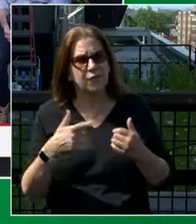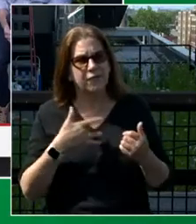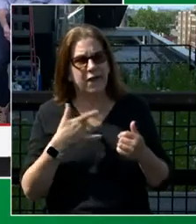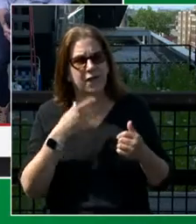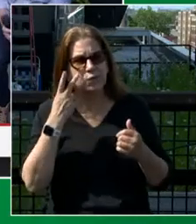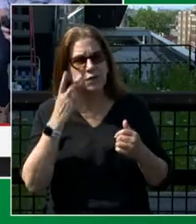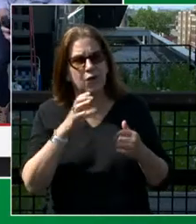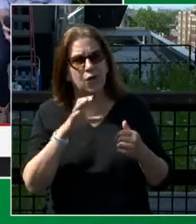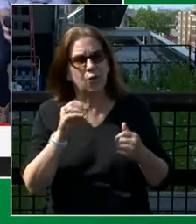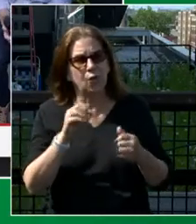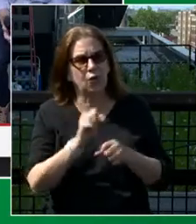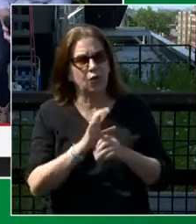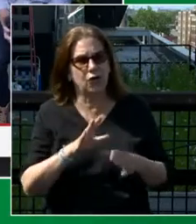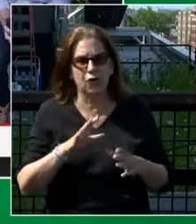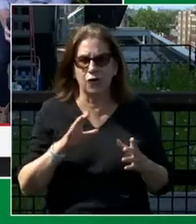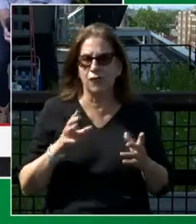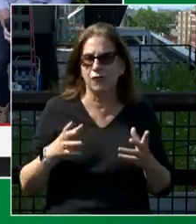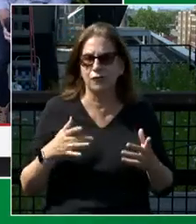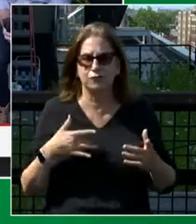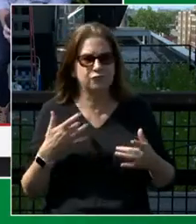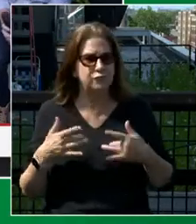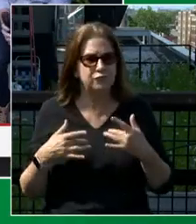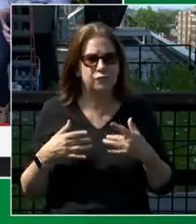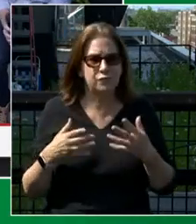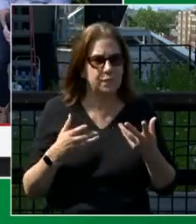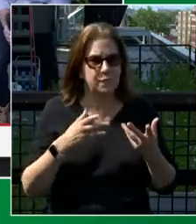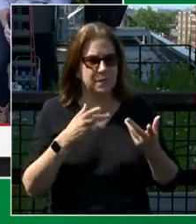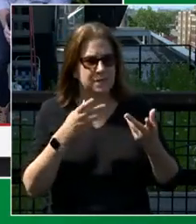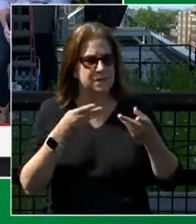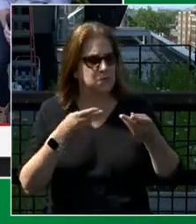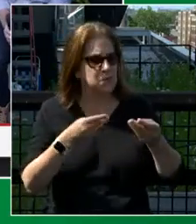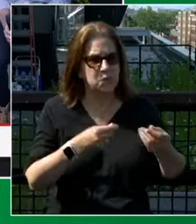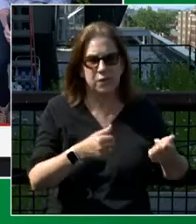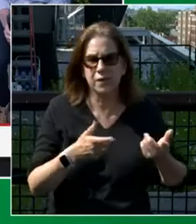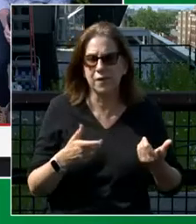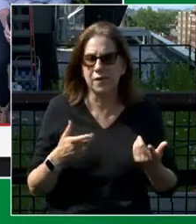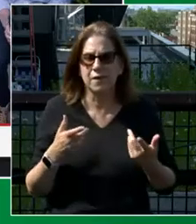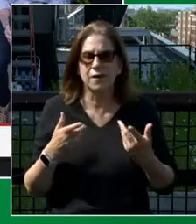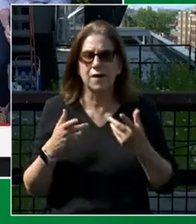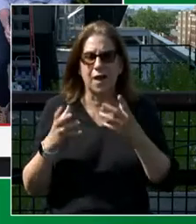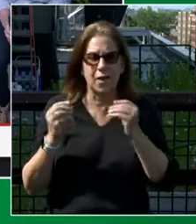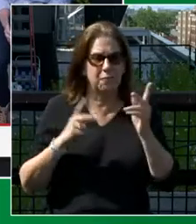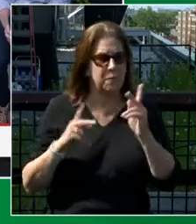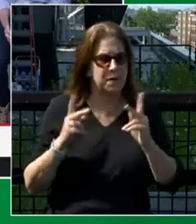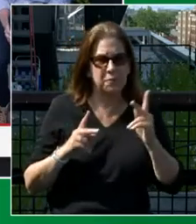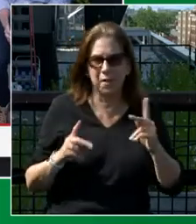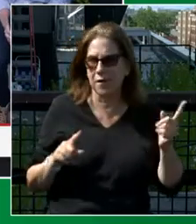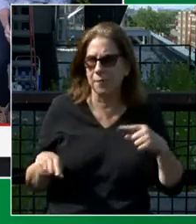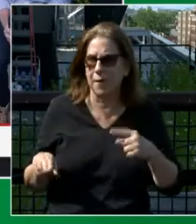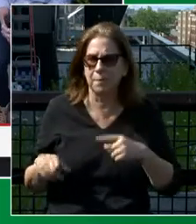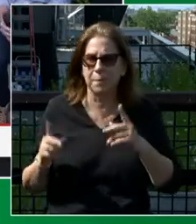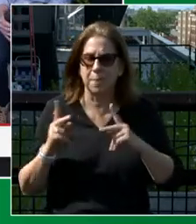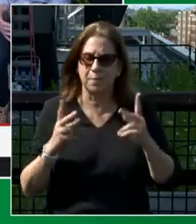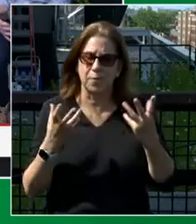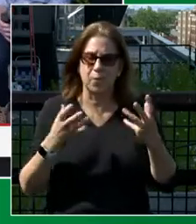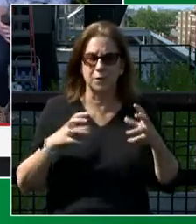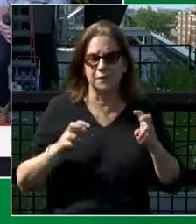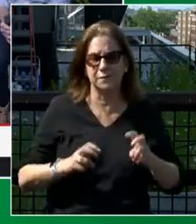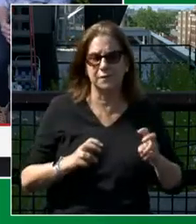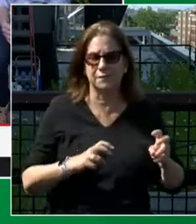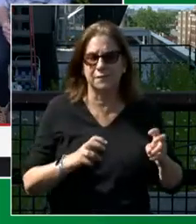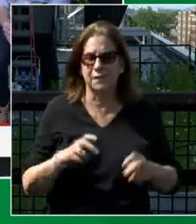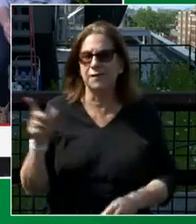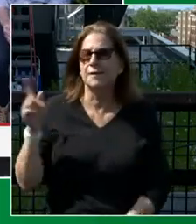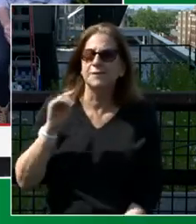that experience been like so far for you? So we still require masks. We still have the QR codes. And so there are still, we're